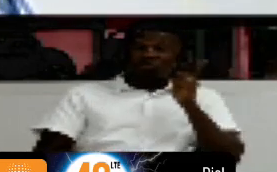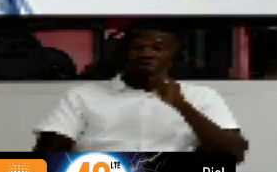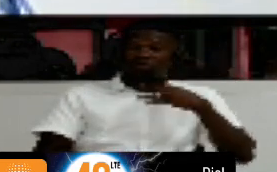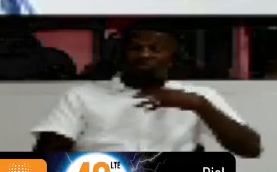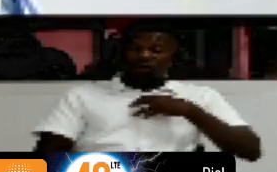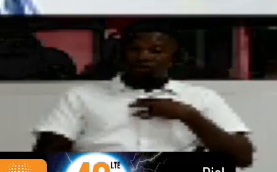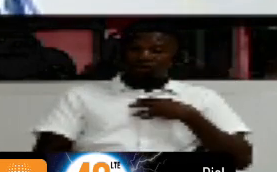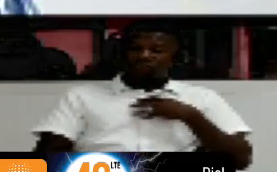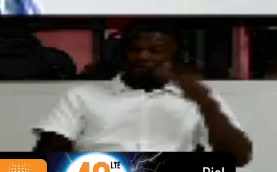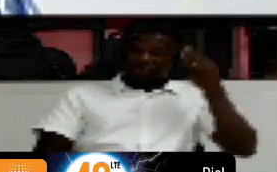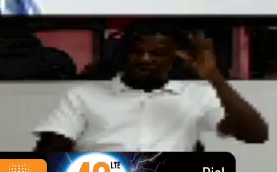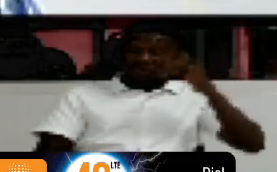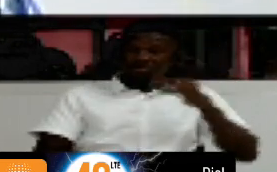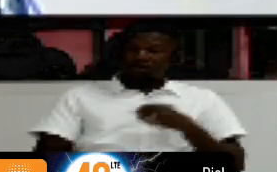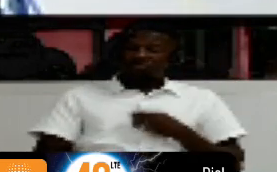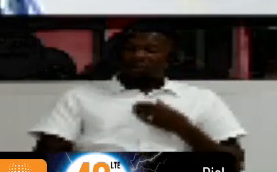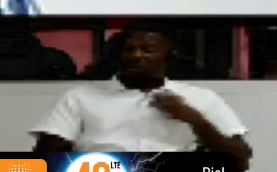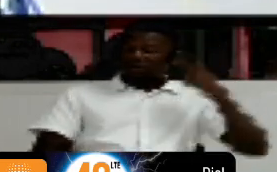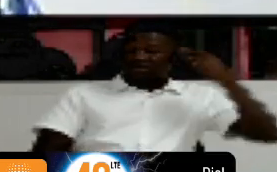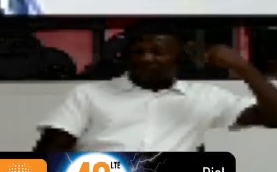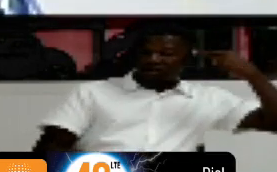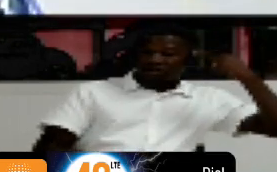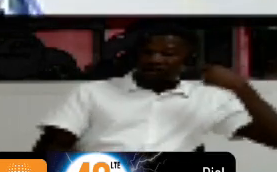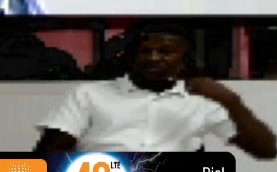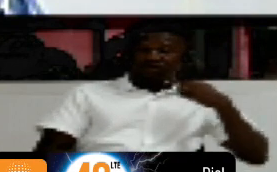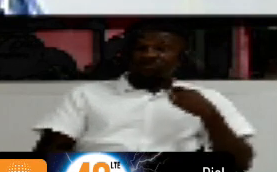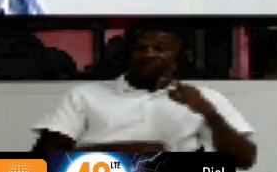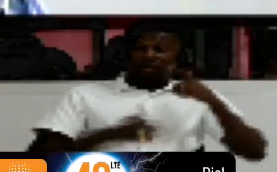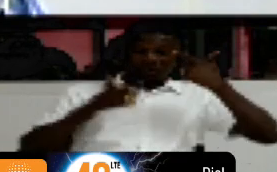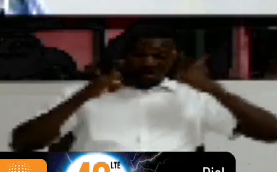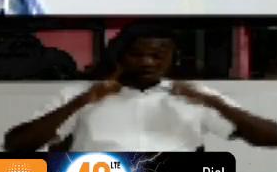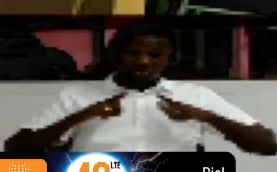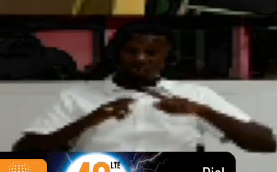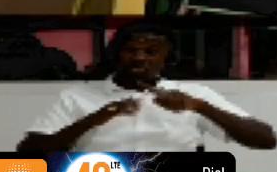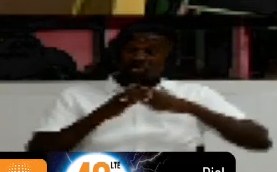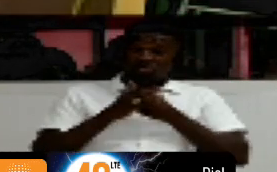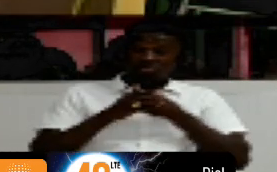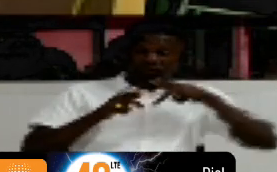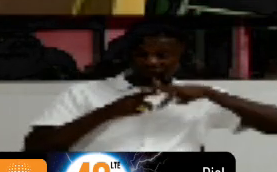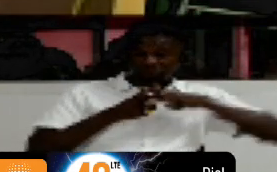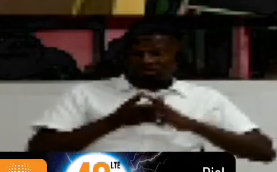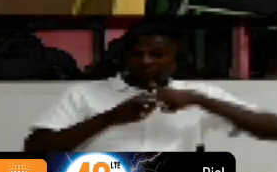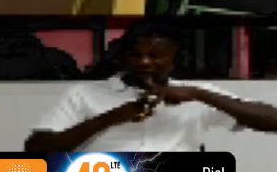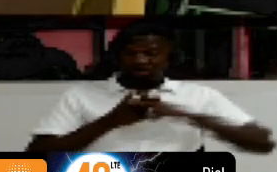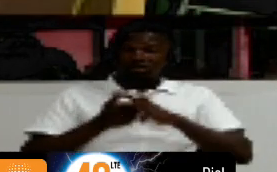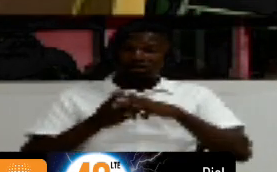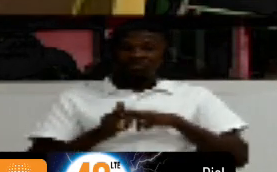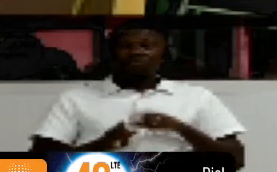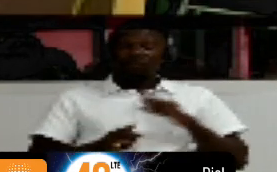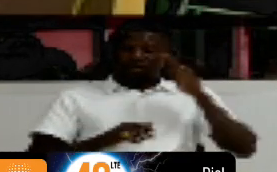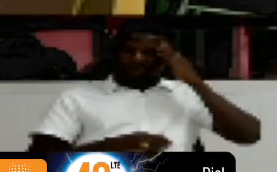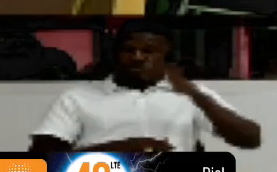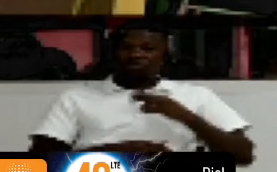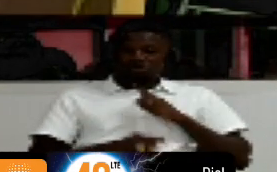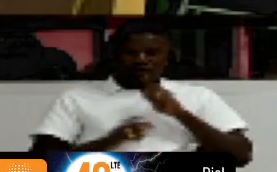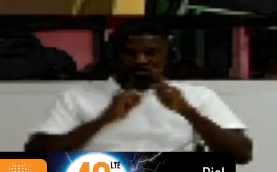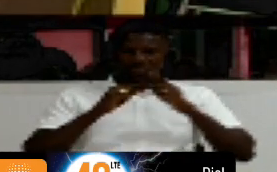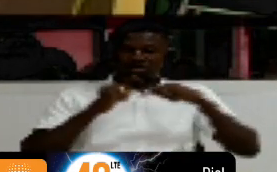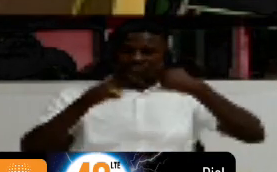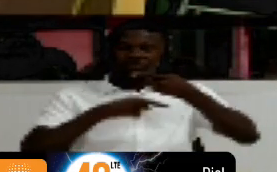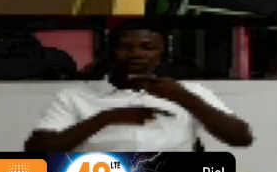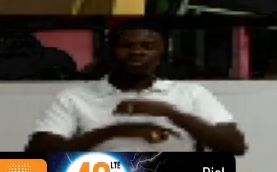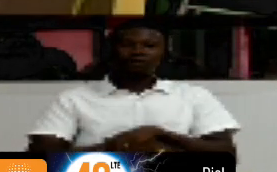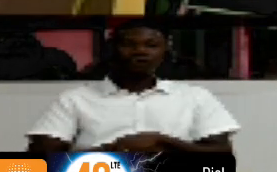or engineering. Yeah. Thank you. We'll talk later. Thank you.